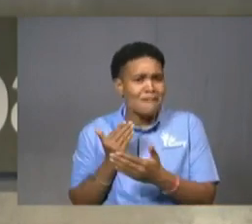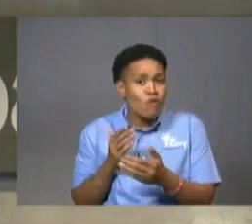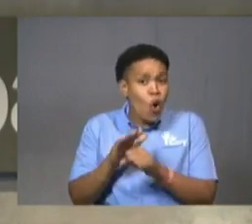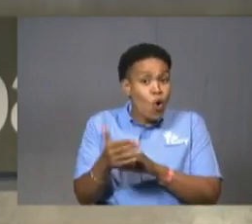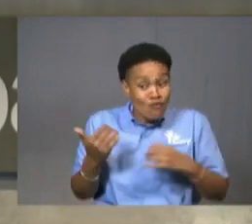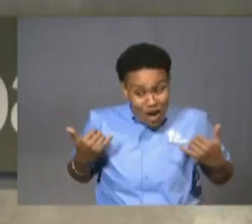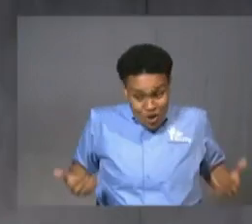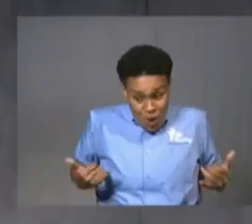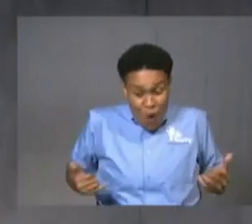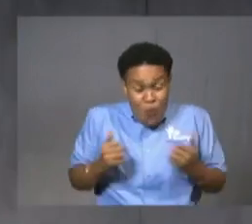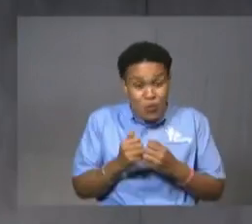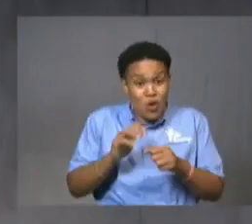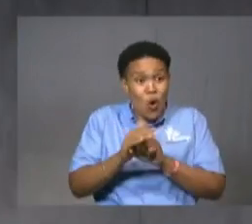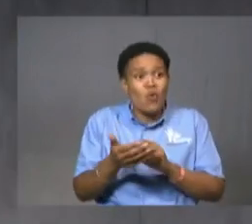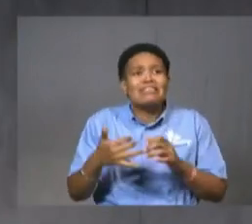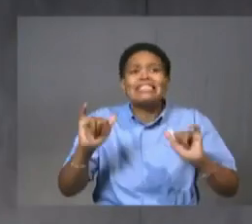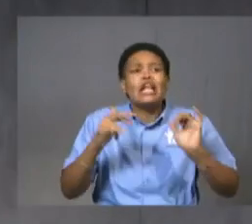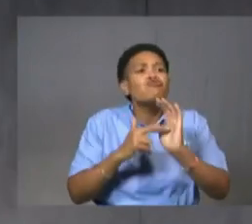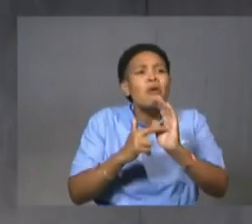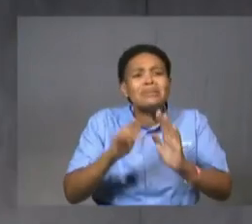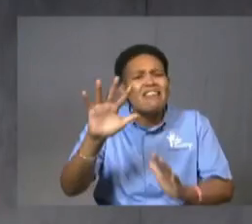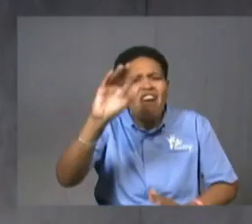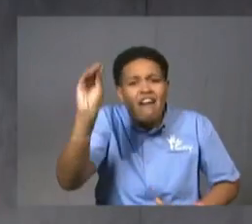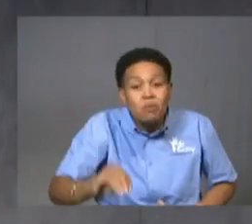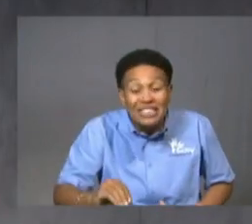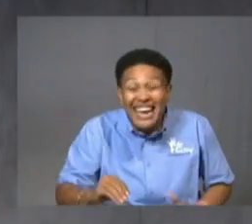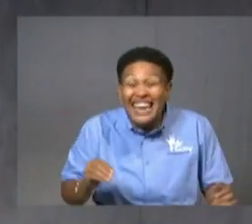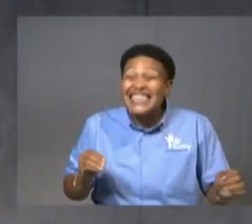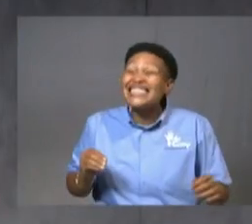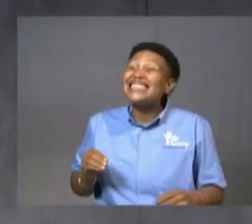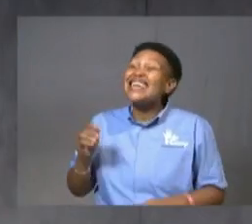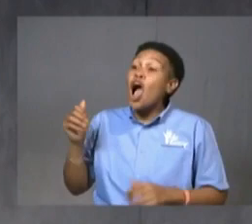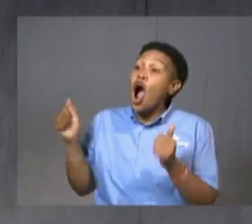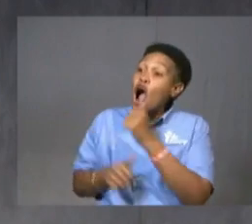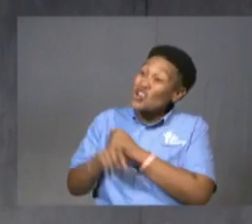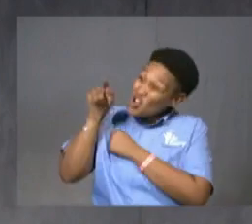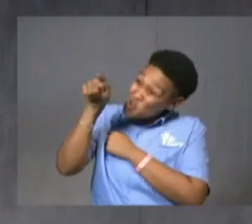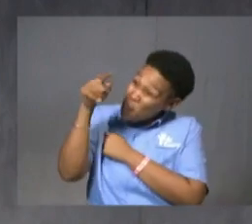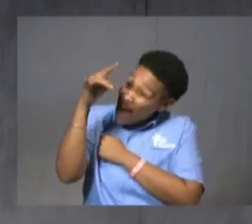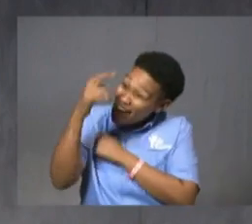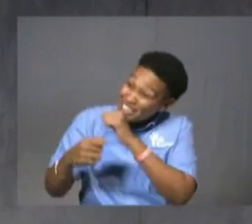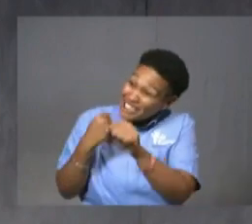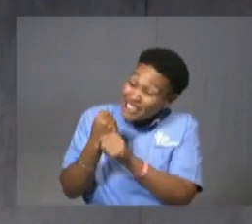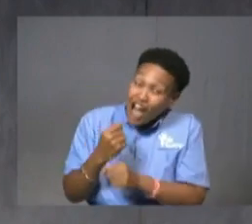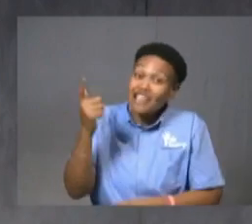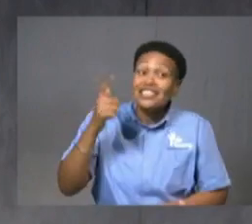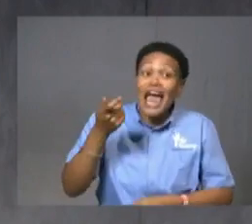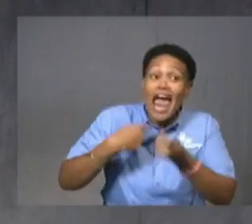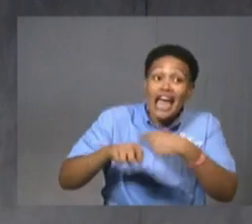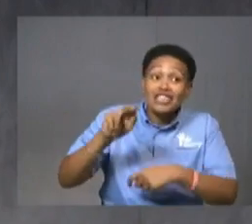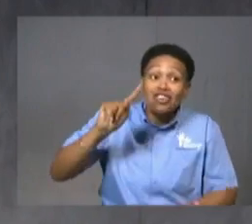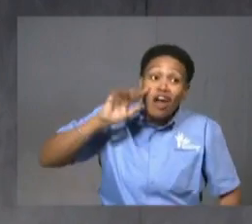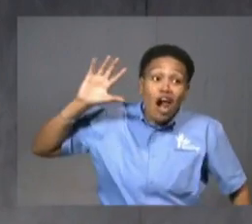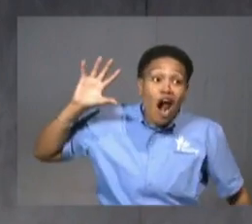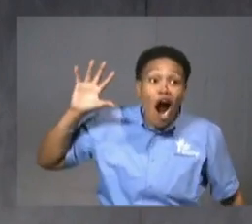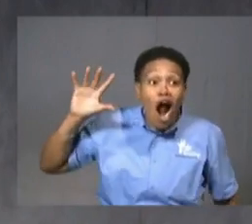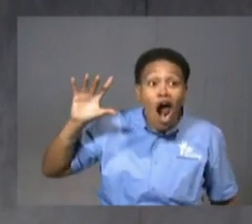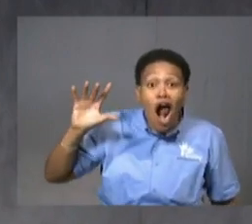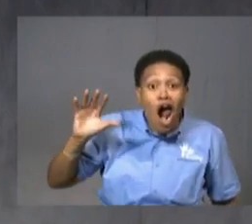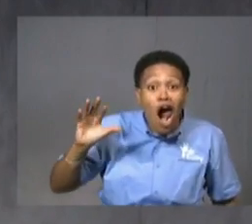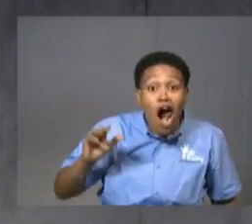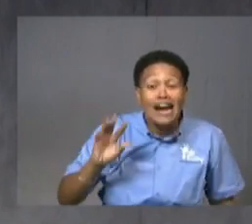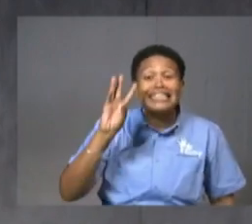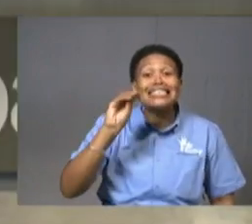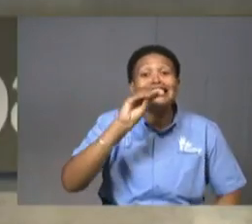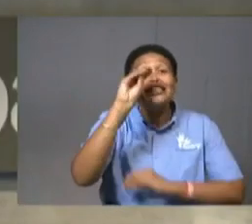now, it represents 5% a year. Under you and your 18 years, the exchange rate declined by 60% every single year.